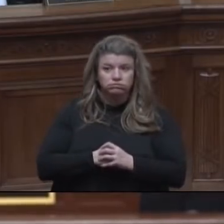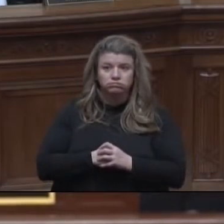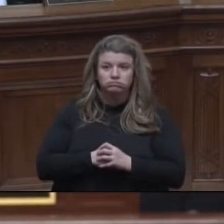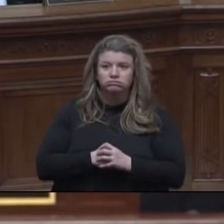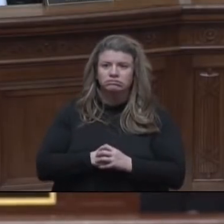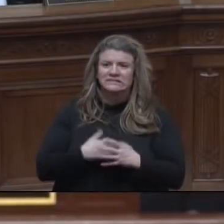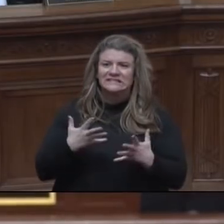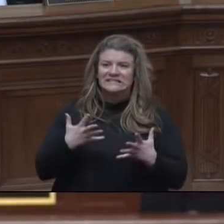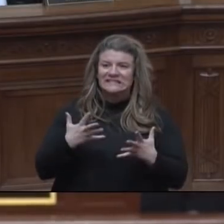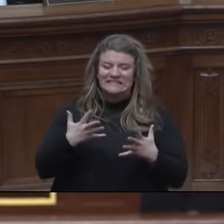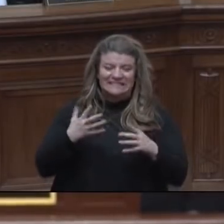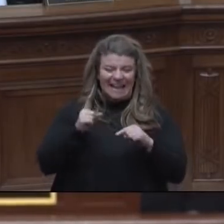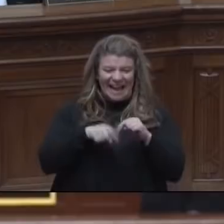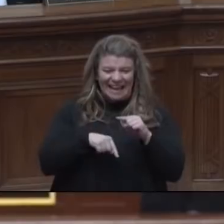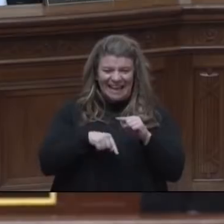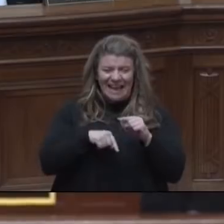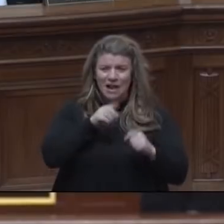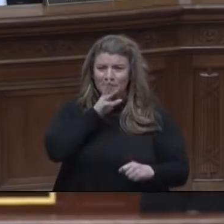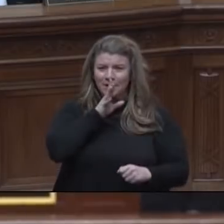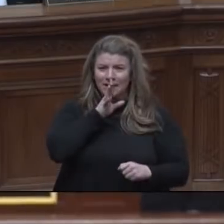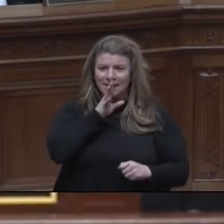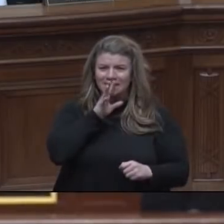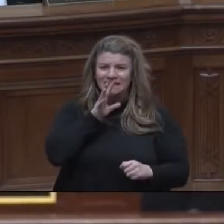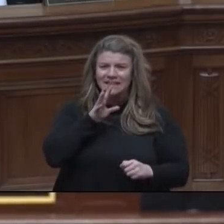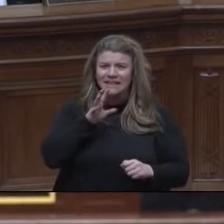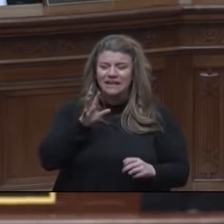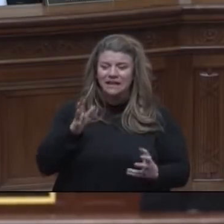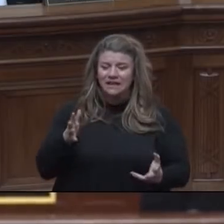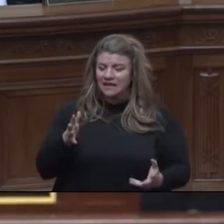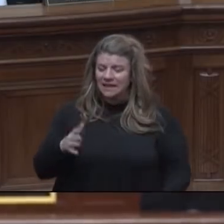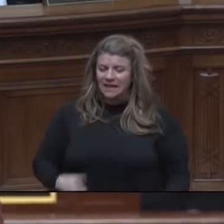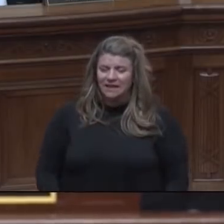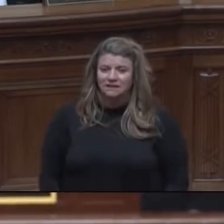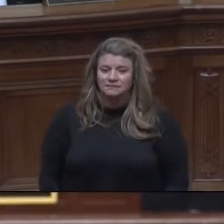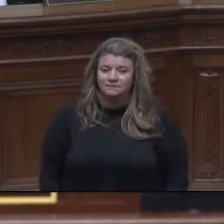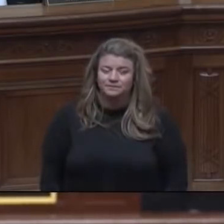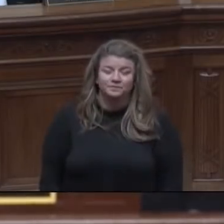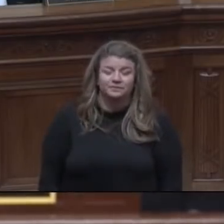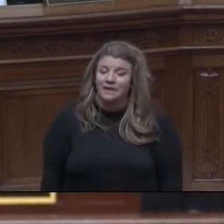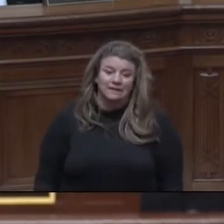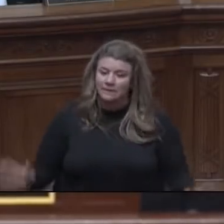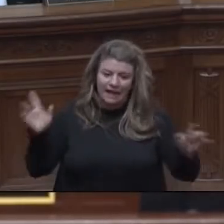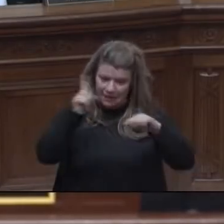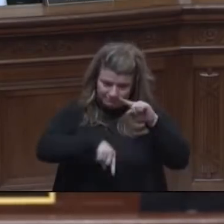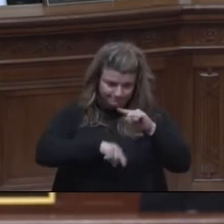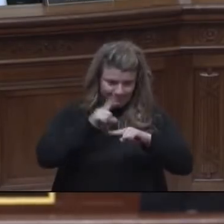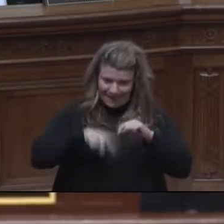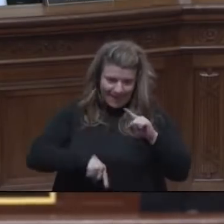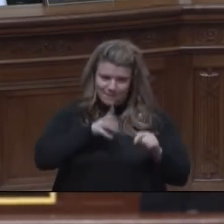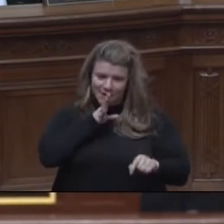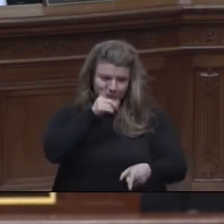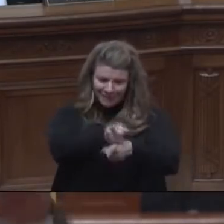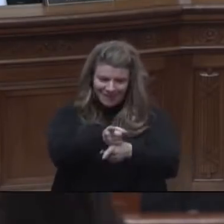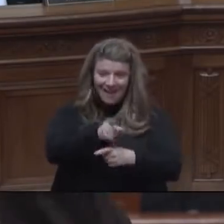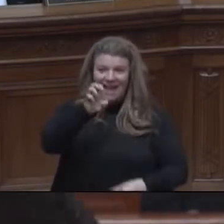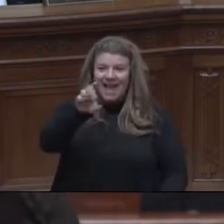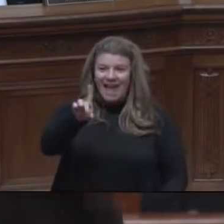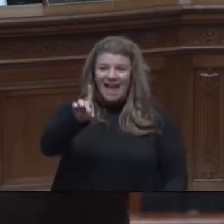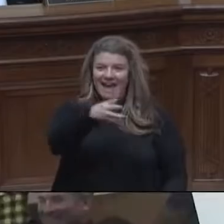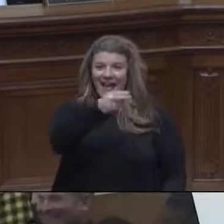oh, I can't do this one. This one is Hall. I'll never do it. So anyway, Ed